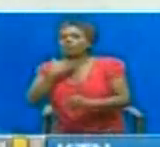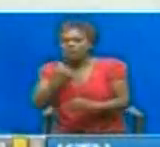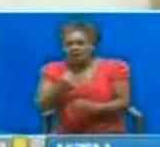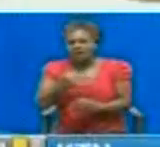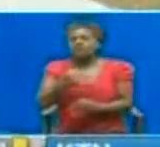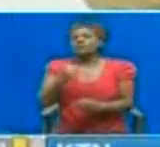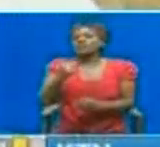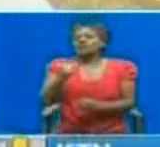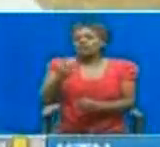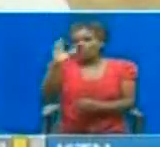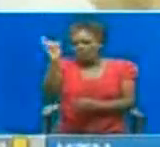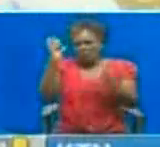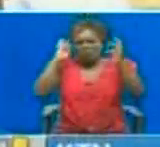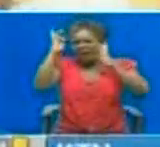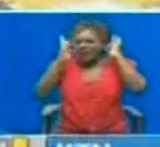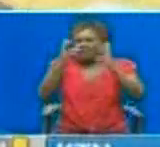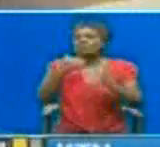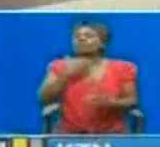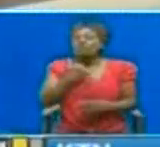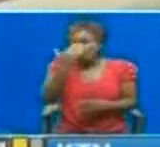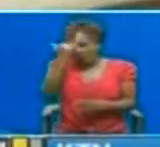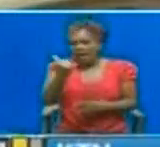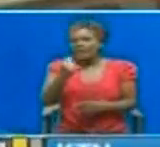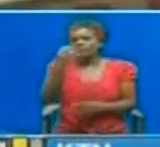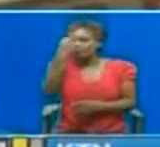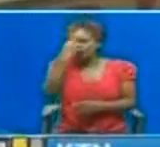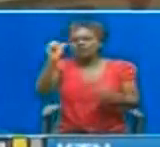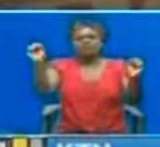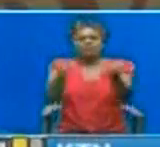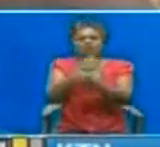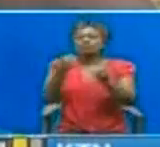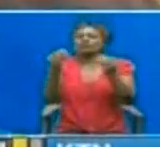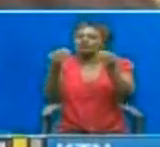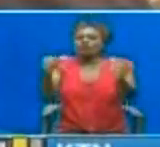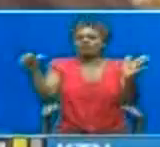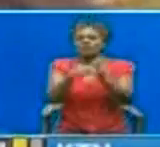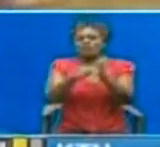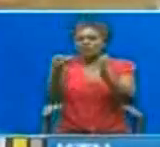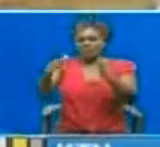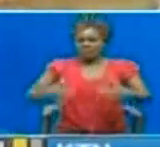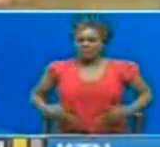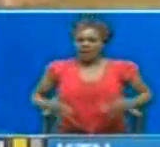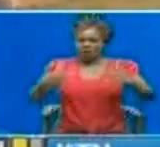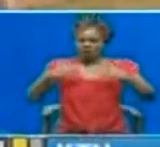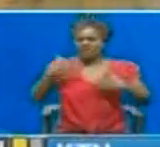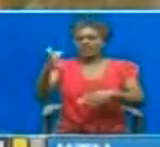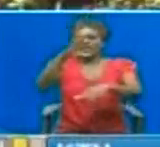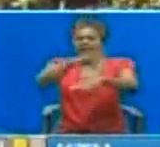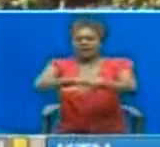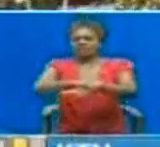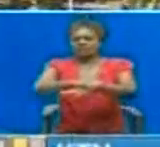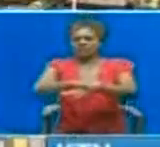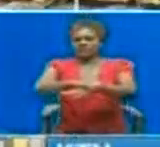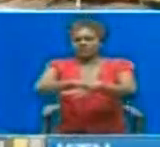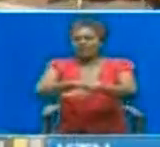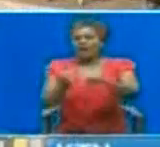Deputy President William Ruto's lawyer, Karim Khan, had raised the issue with the identity of the person whose body was found,